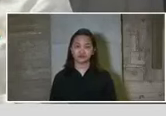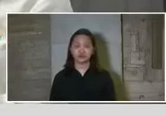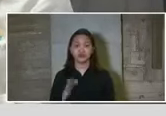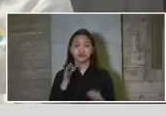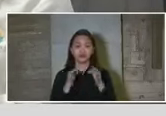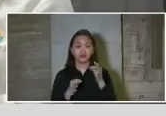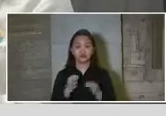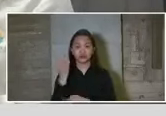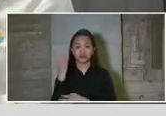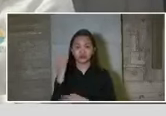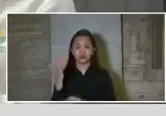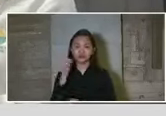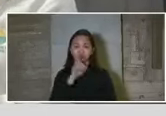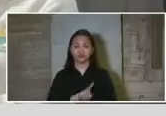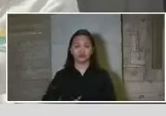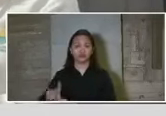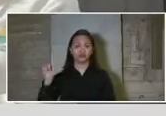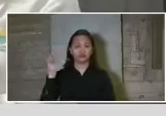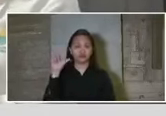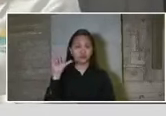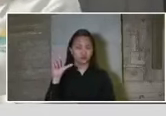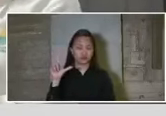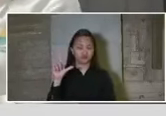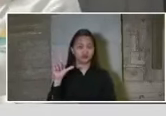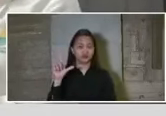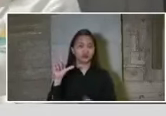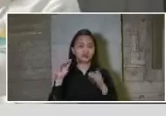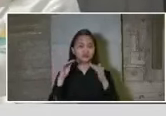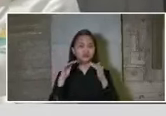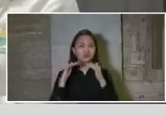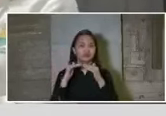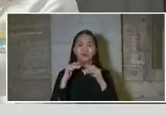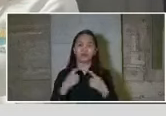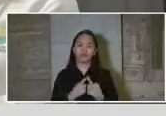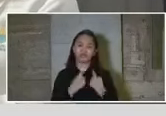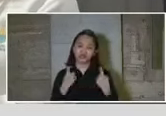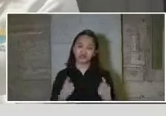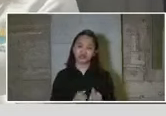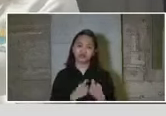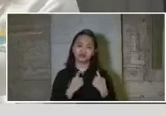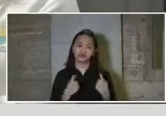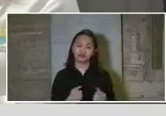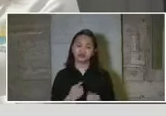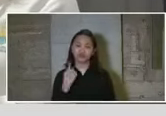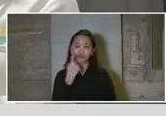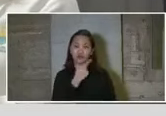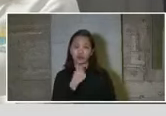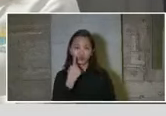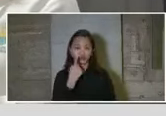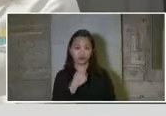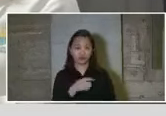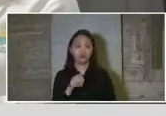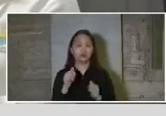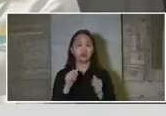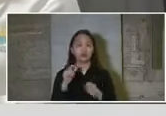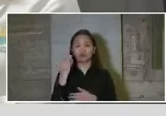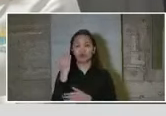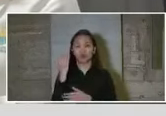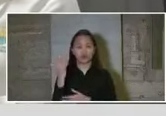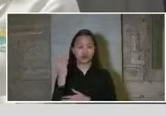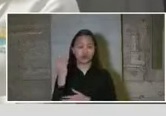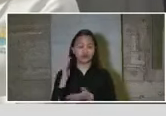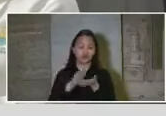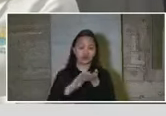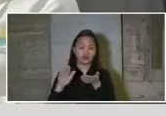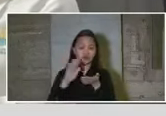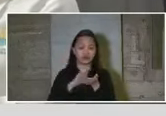O Lord, mark iniquities. Lord, who can stand? But with you is forgiveness, that